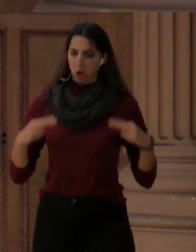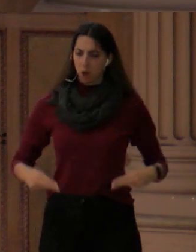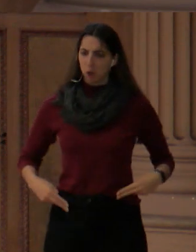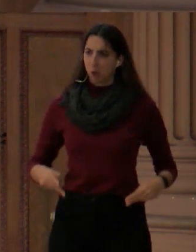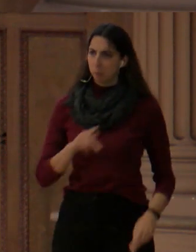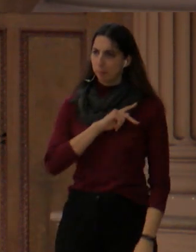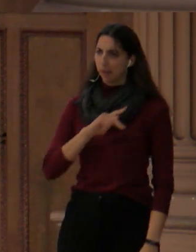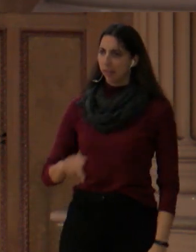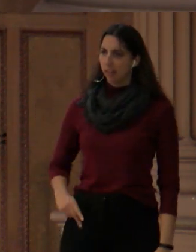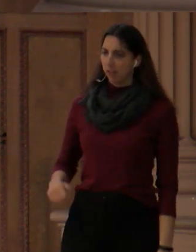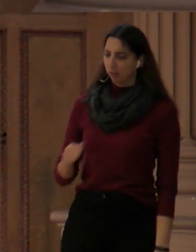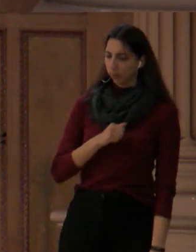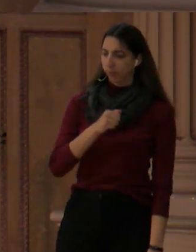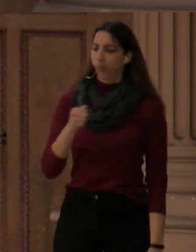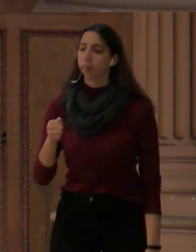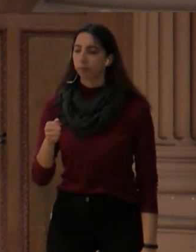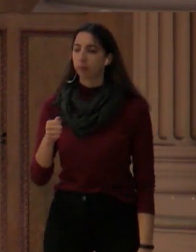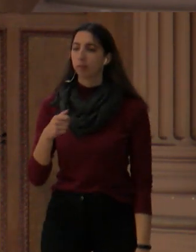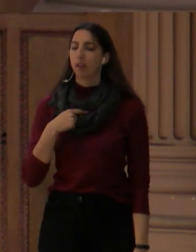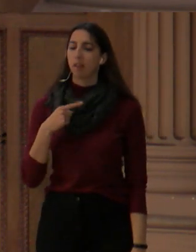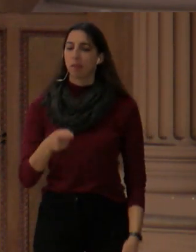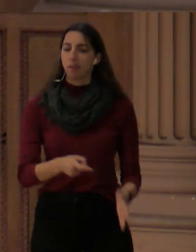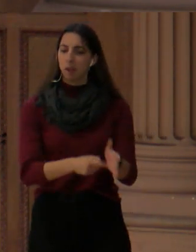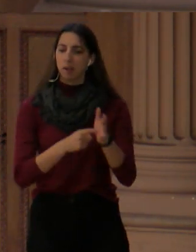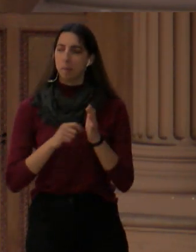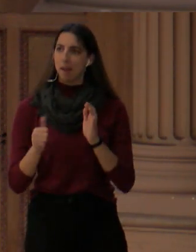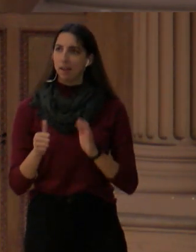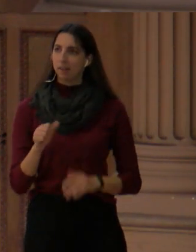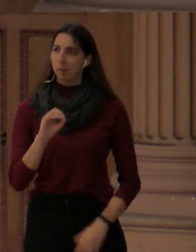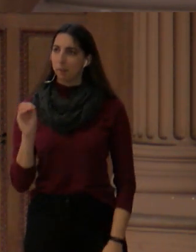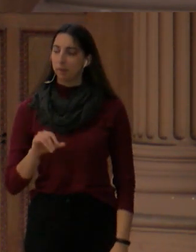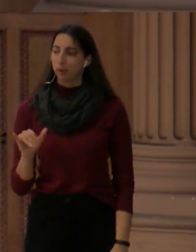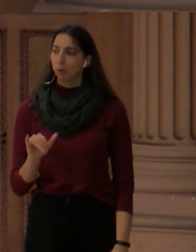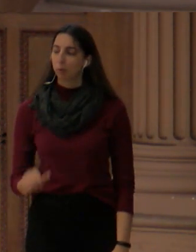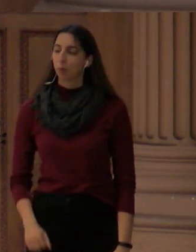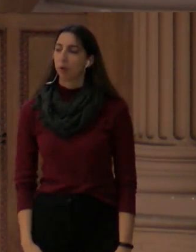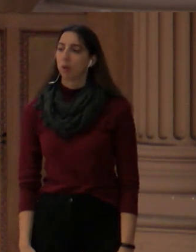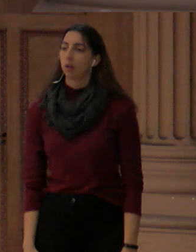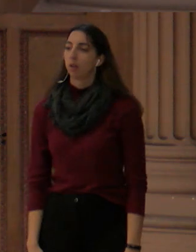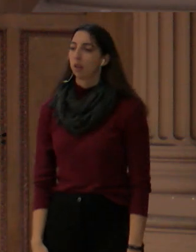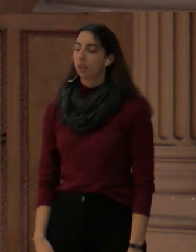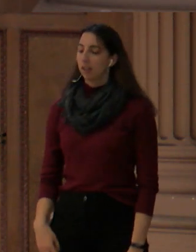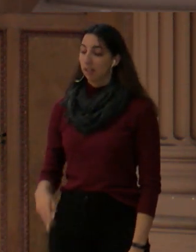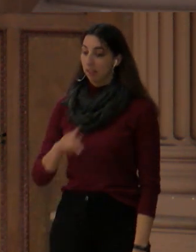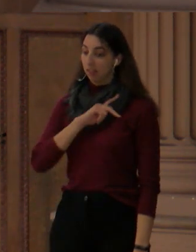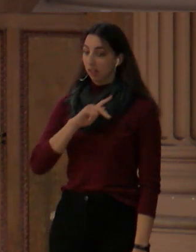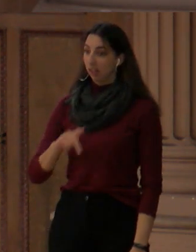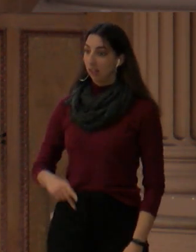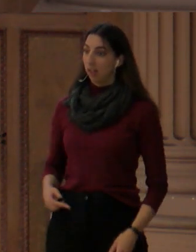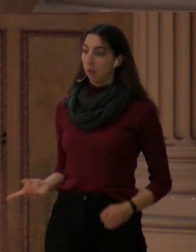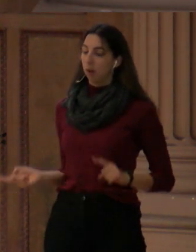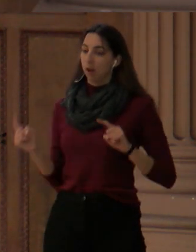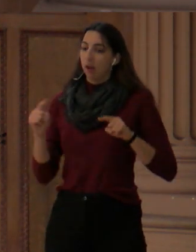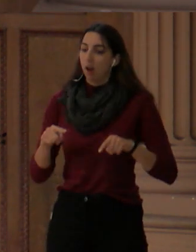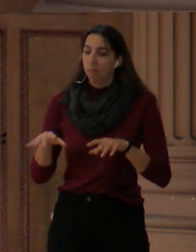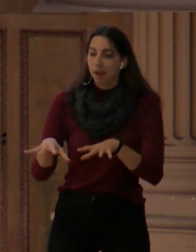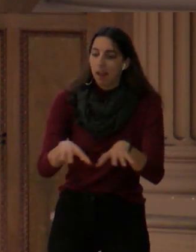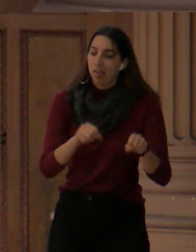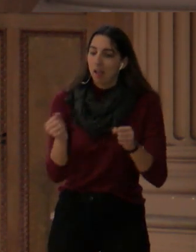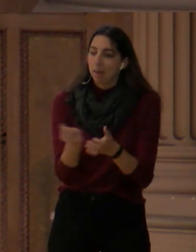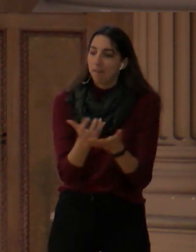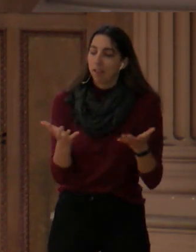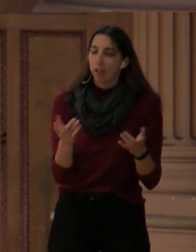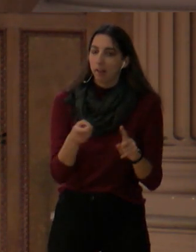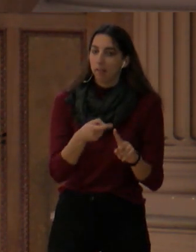And the people would go, and they would dedicate their children to God, and then the king would come and claim them. And totalitarian governments